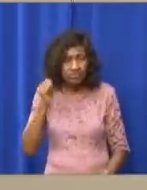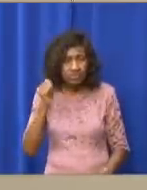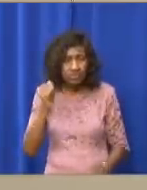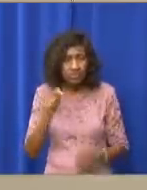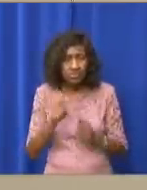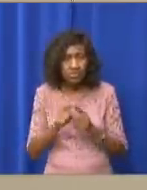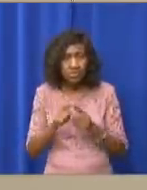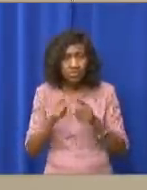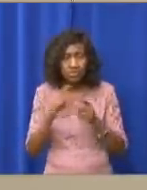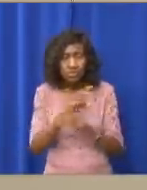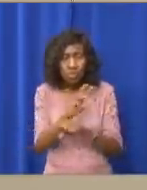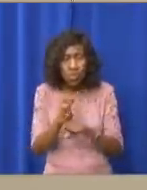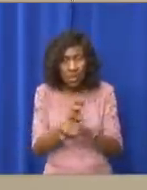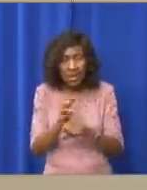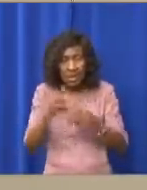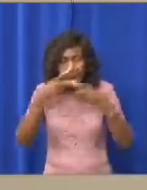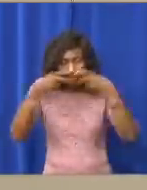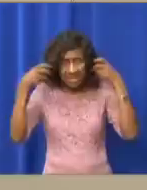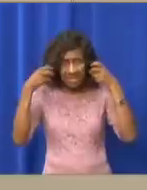their premises.